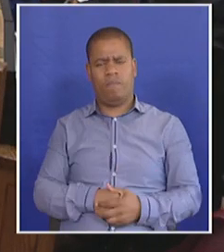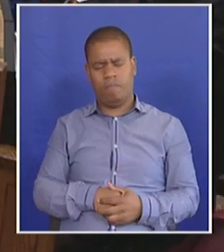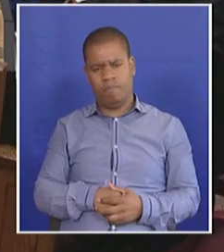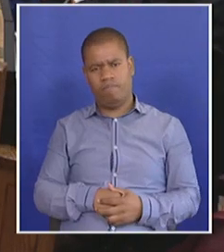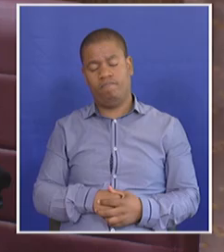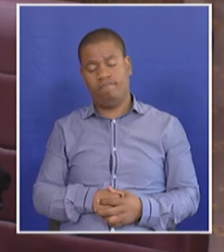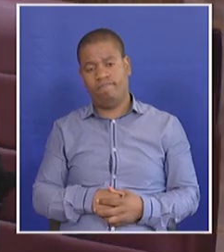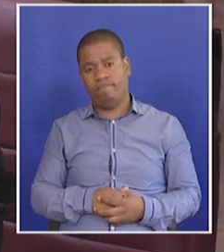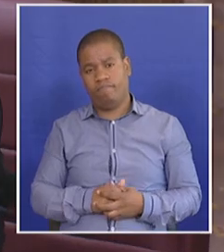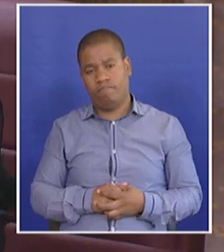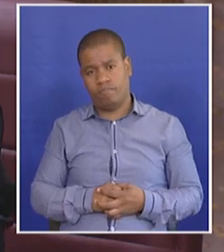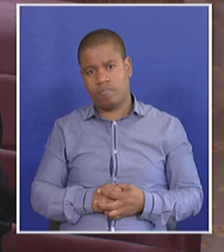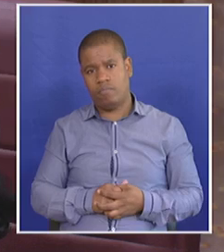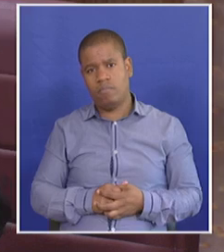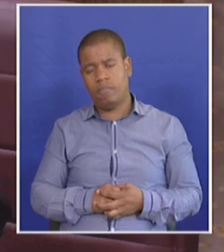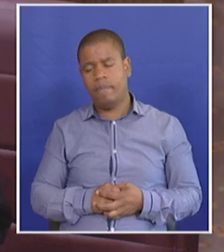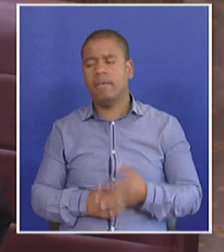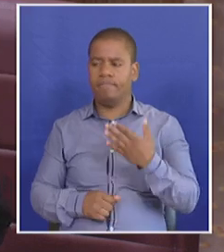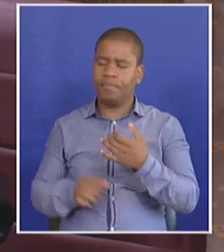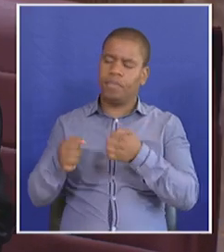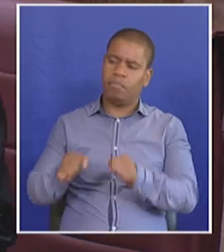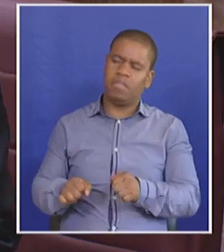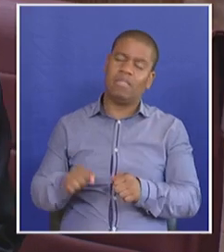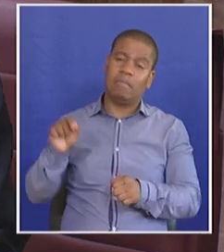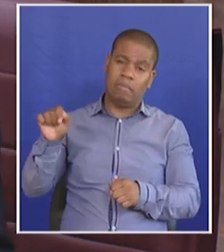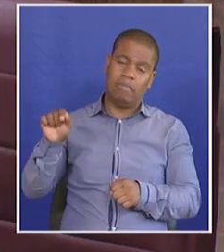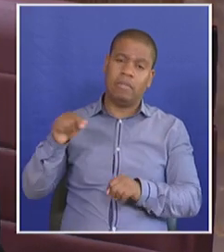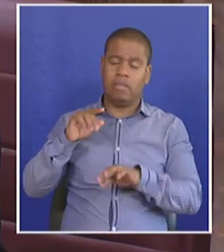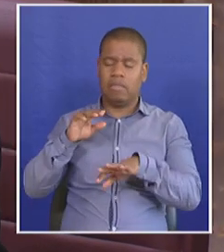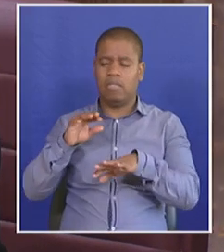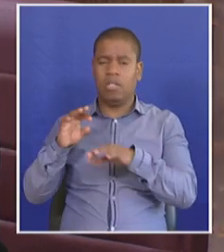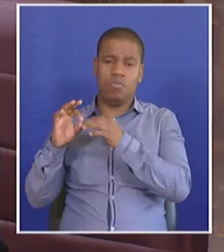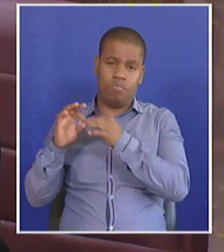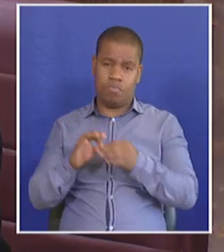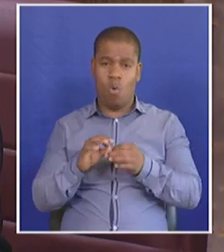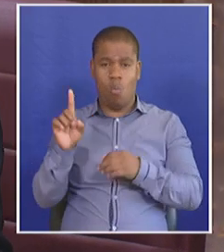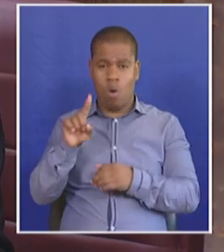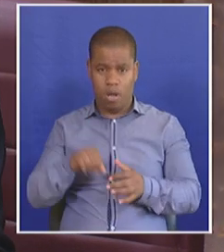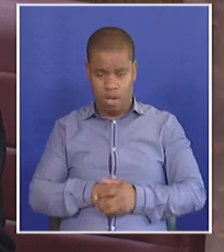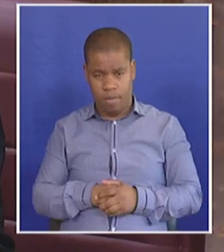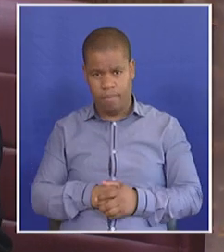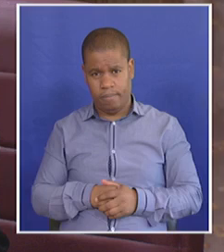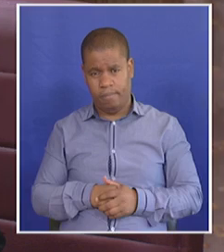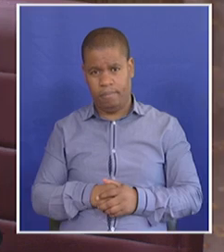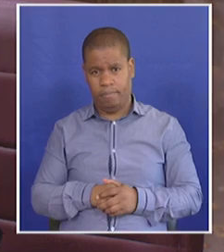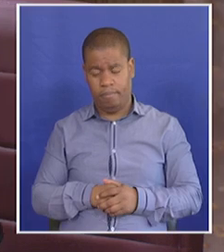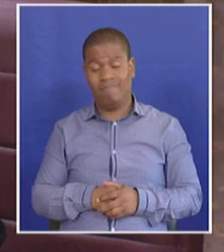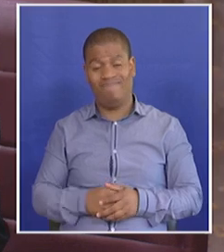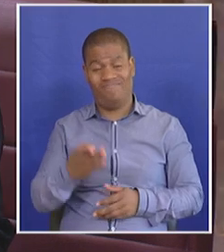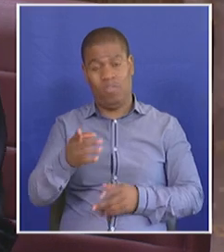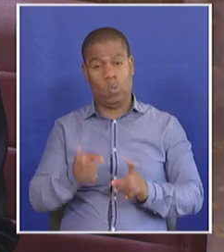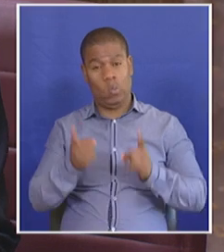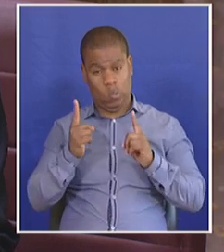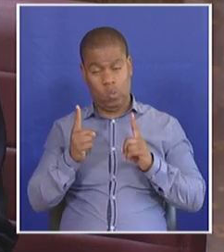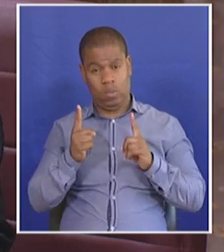Chairperson, look, it relates to the nature of the offence that they